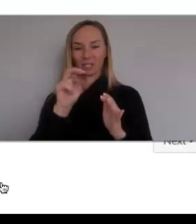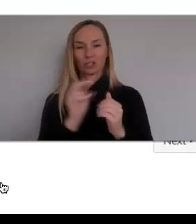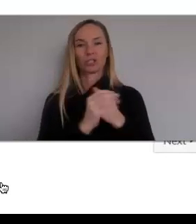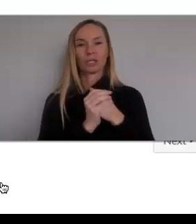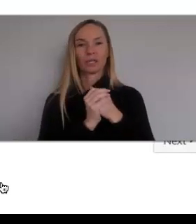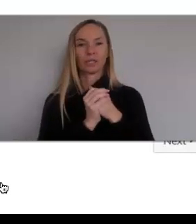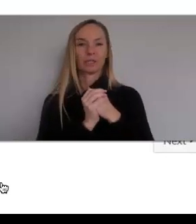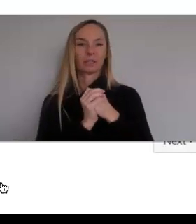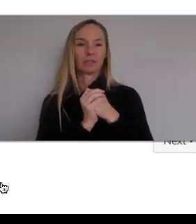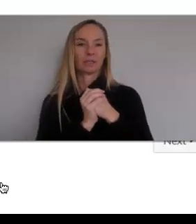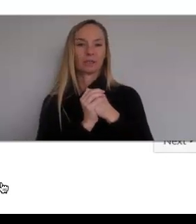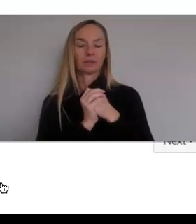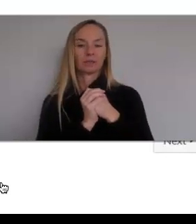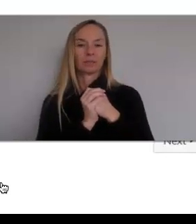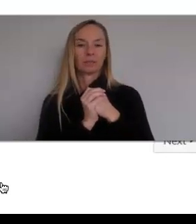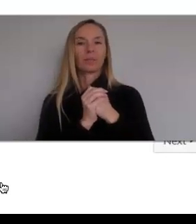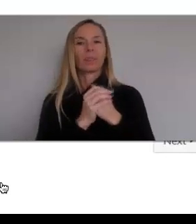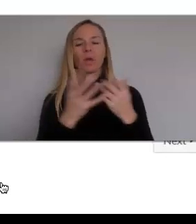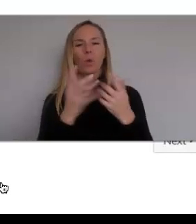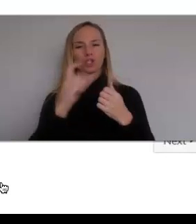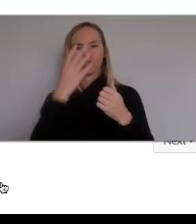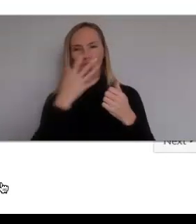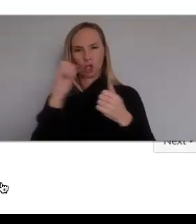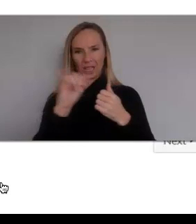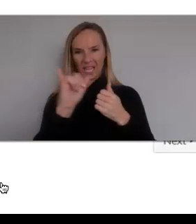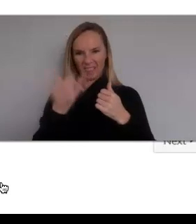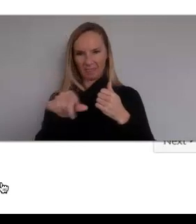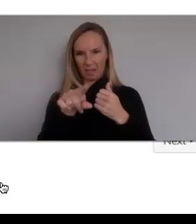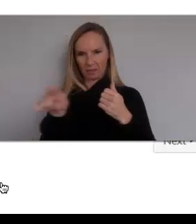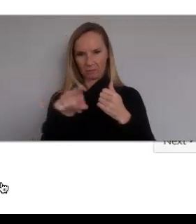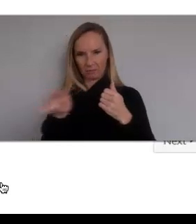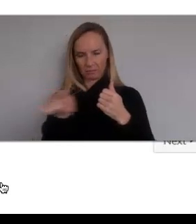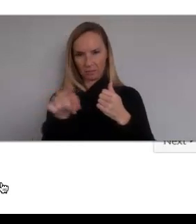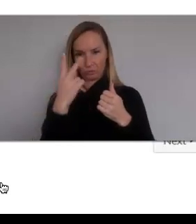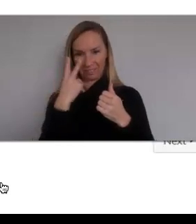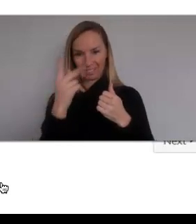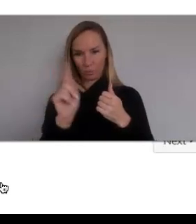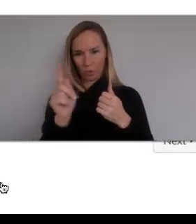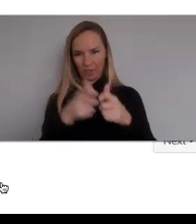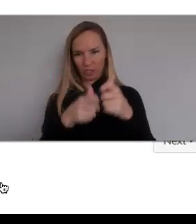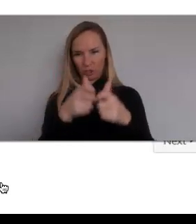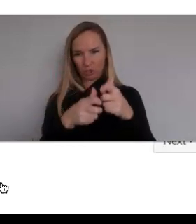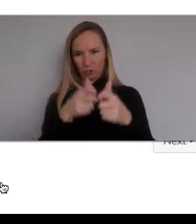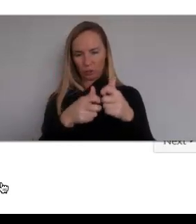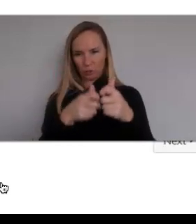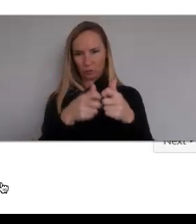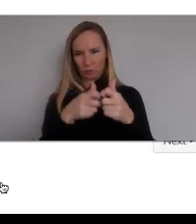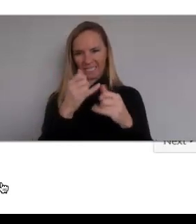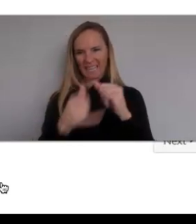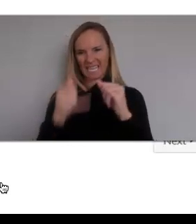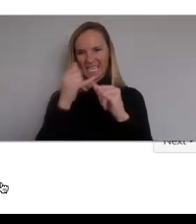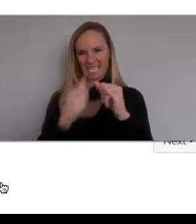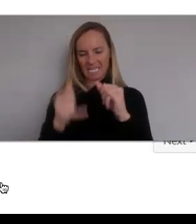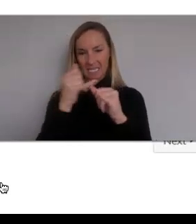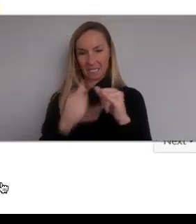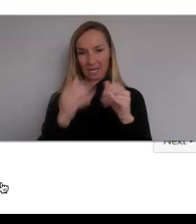And then how it should look. So here is where the issue typically lies, is at the end.